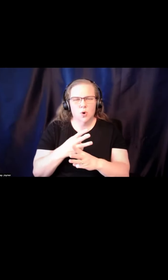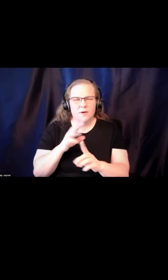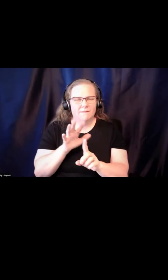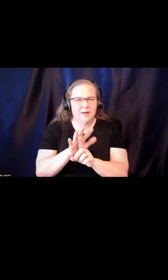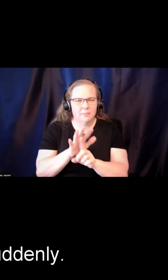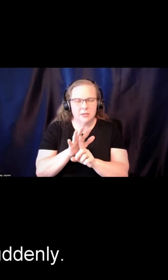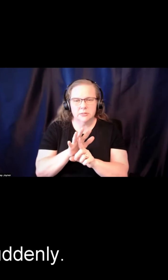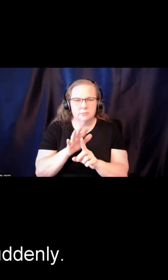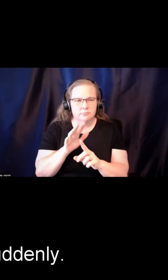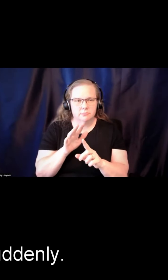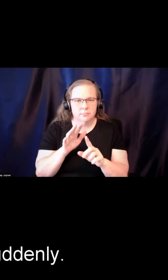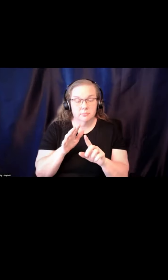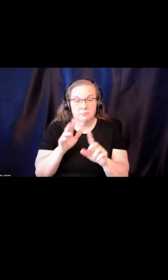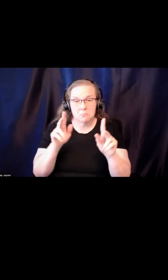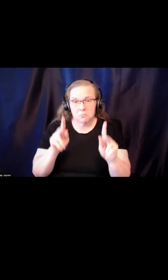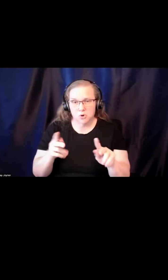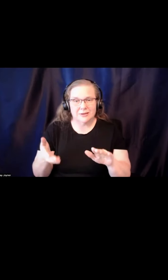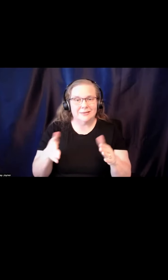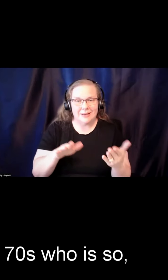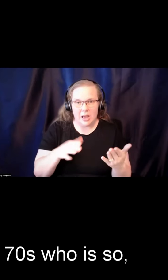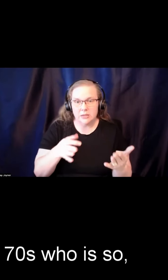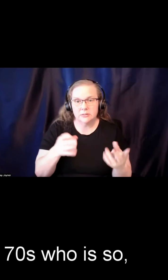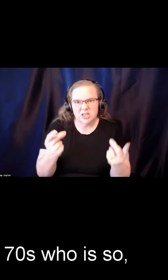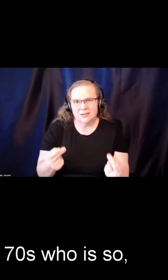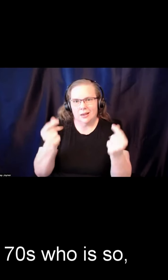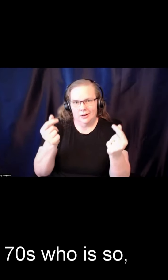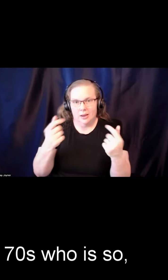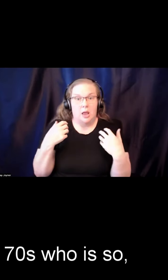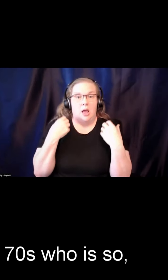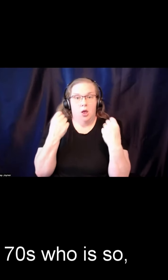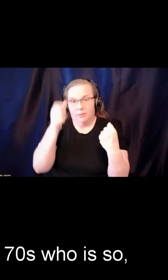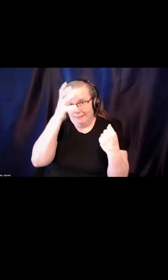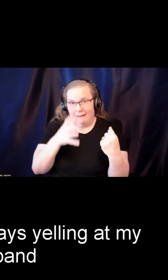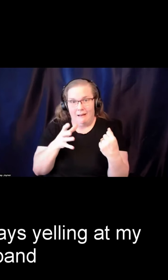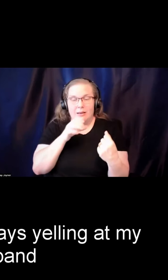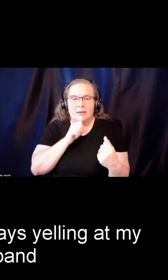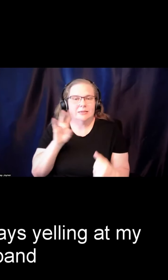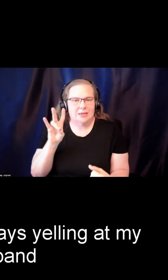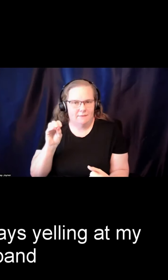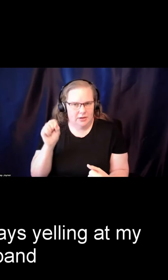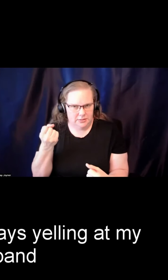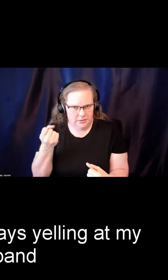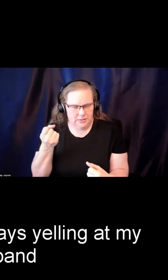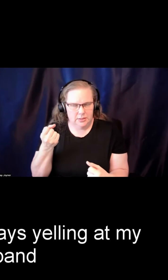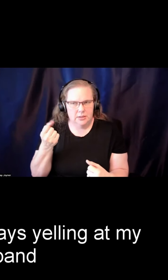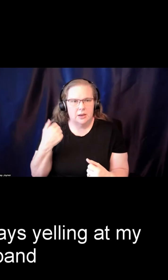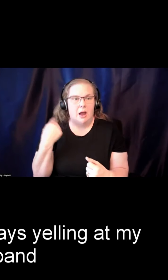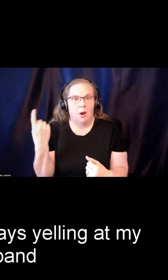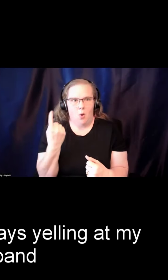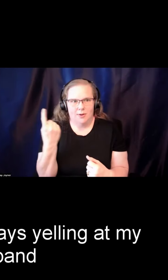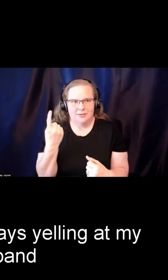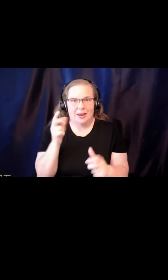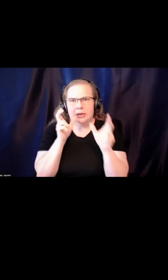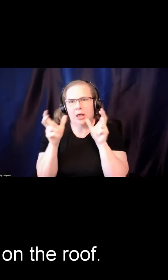author dies quite suddenly. A healthy guy in his 70s who is so, and I always, I'm always yelling